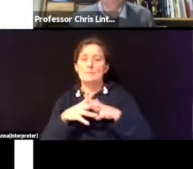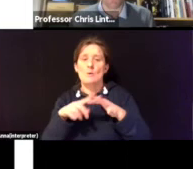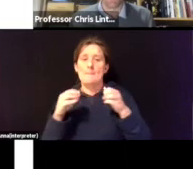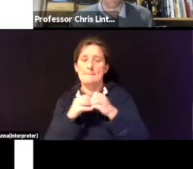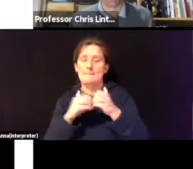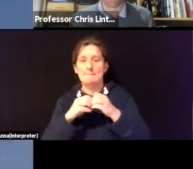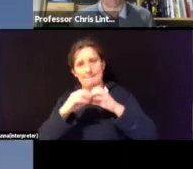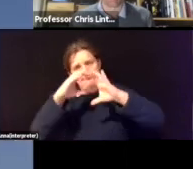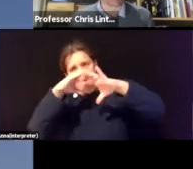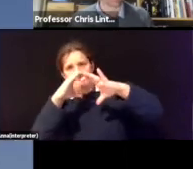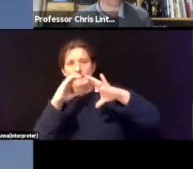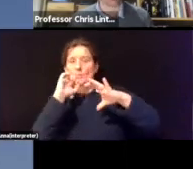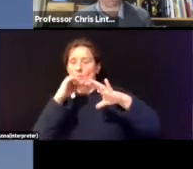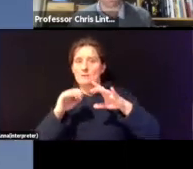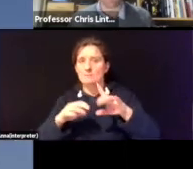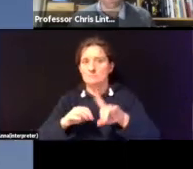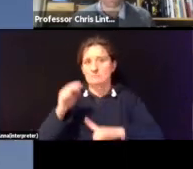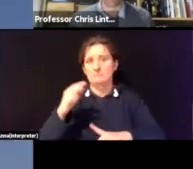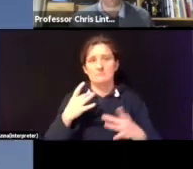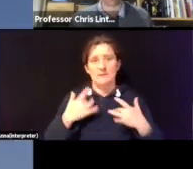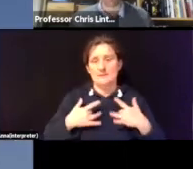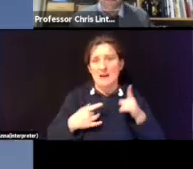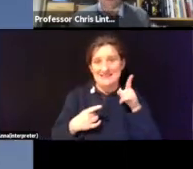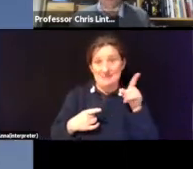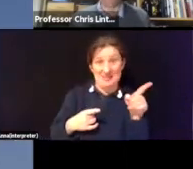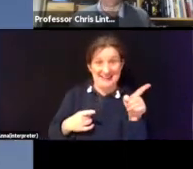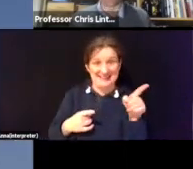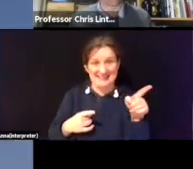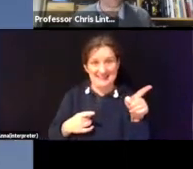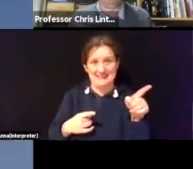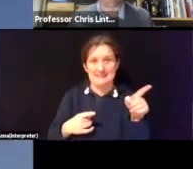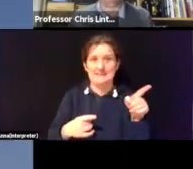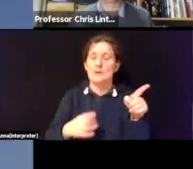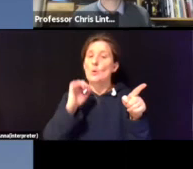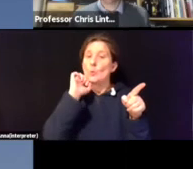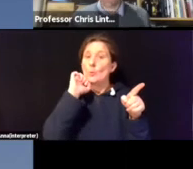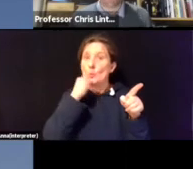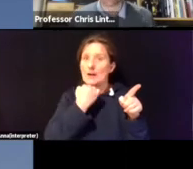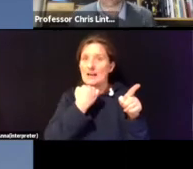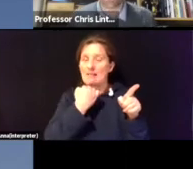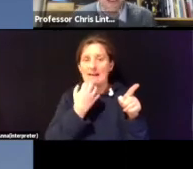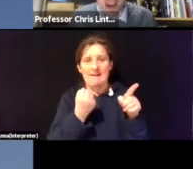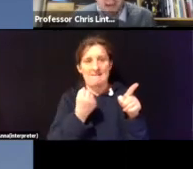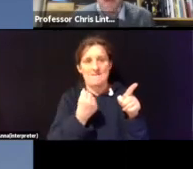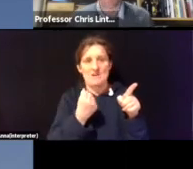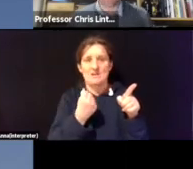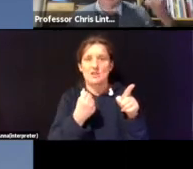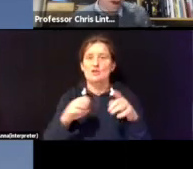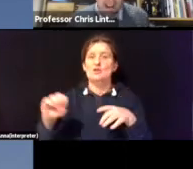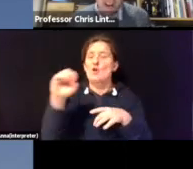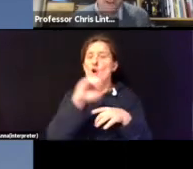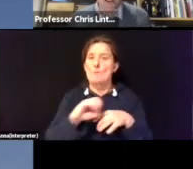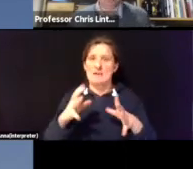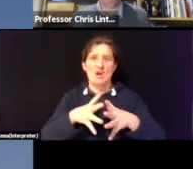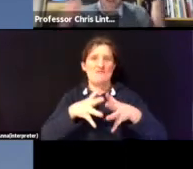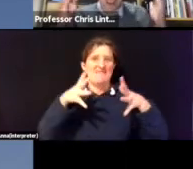should help. But I'm particularly excited about this thing. This is a schematic of the European Extremely Large Telescope. We had the